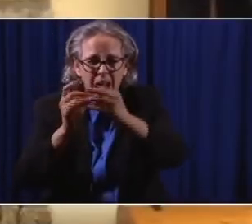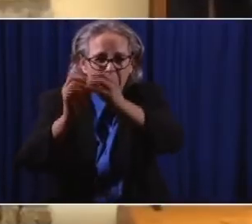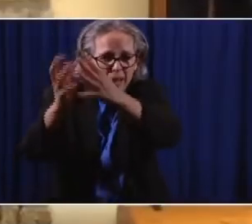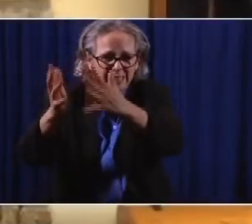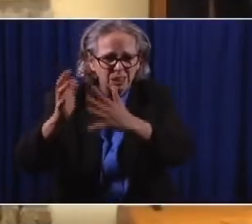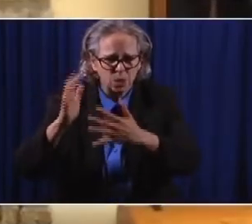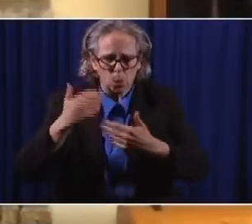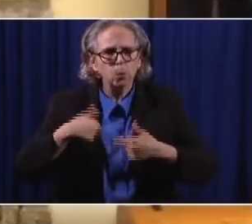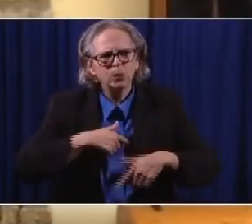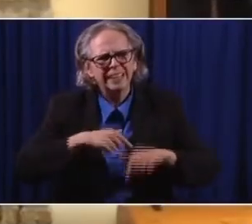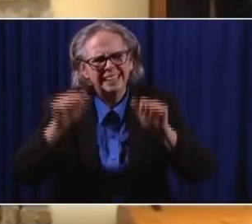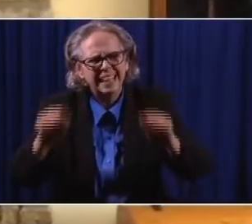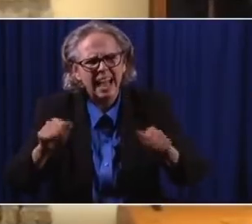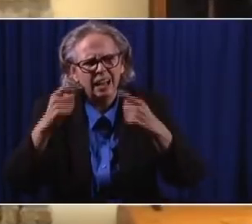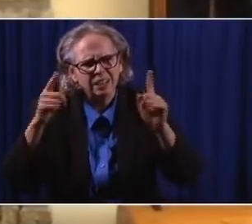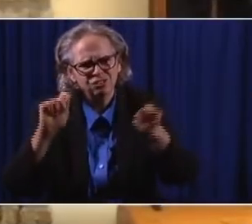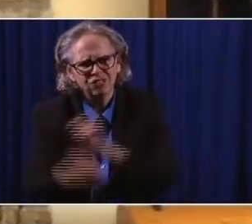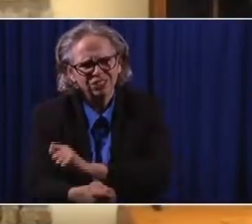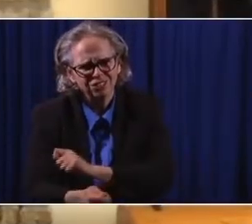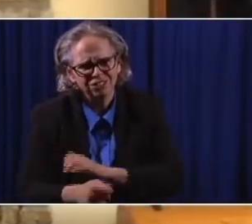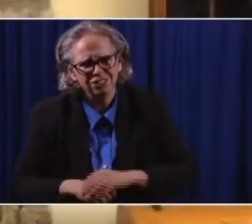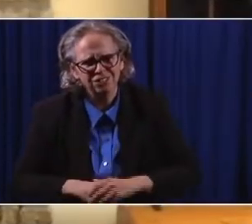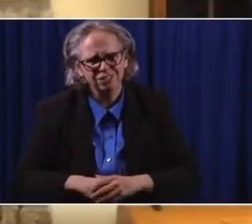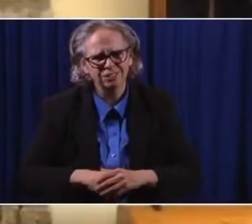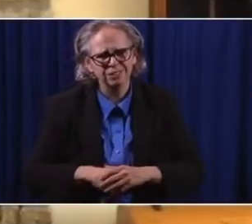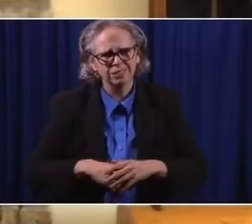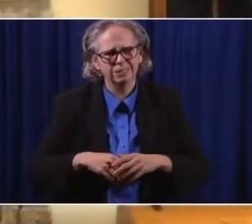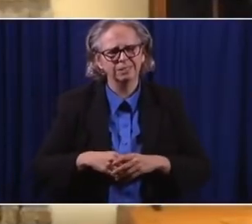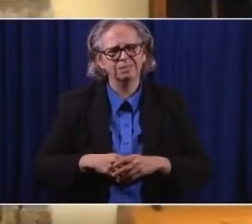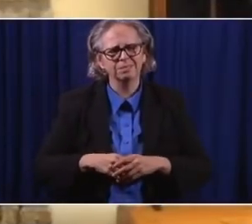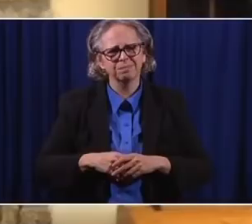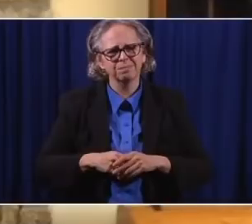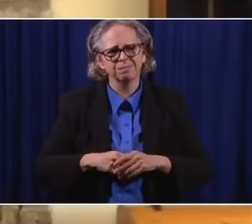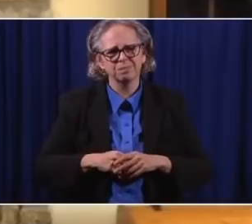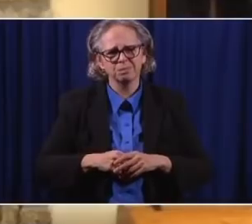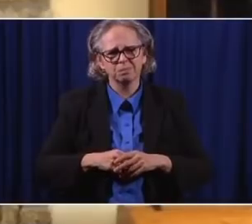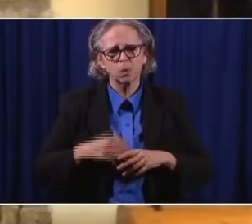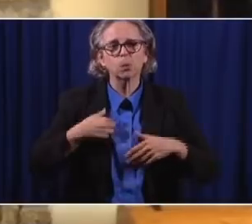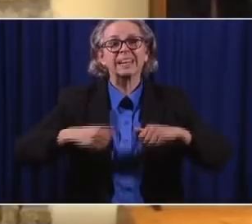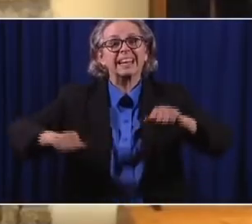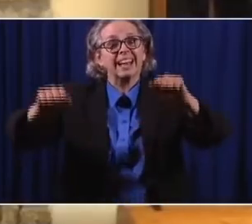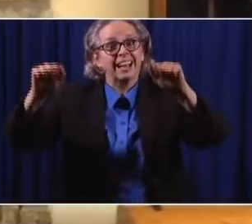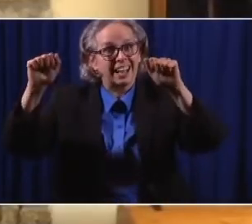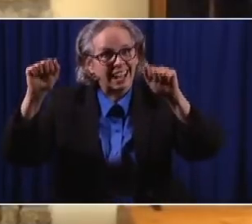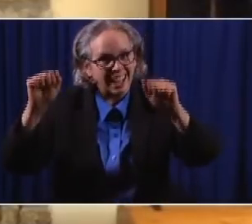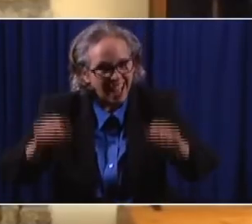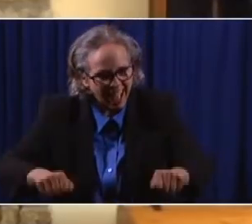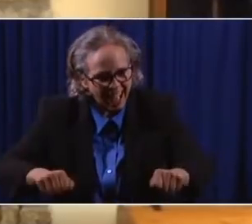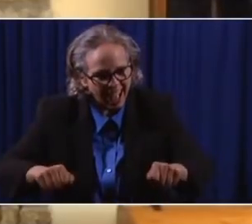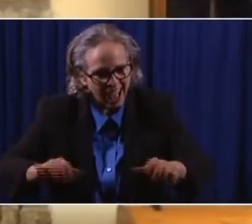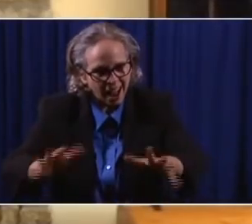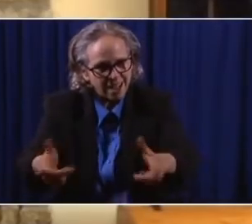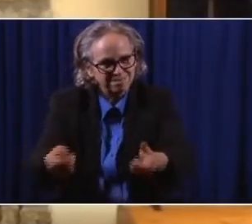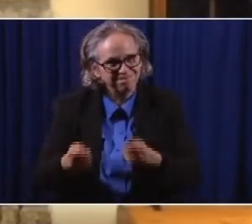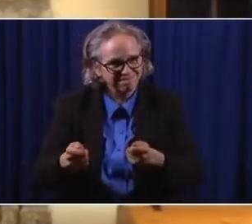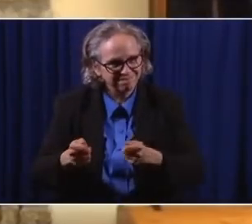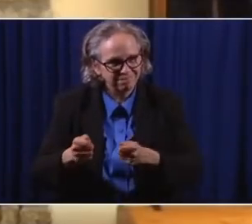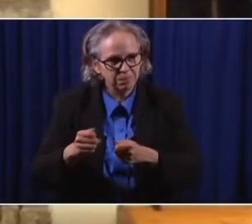And we have it. Not only can Ohioans do it, Ohioans are in the unique position to do